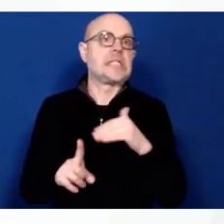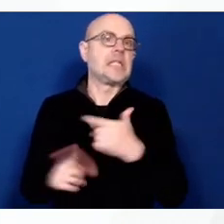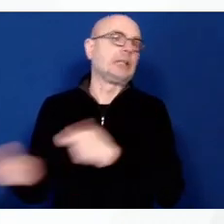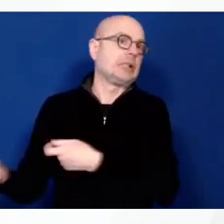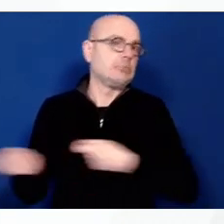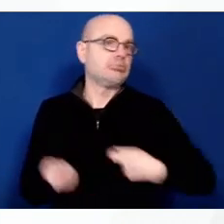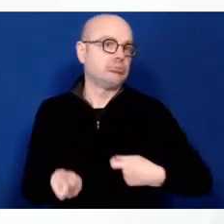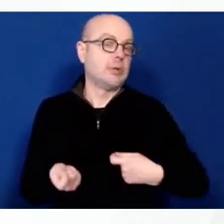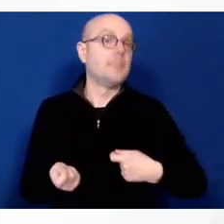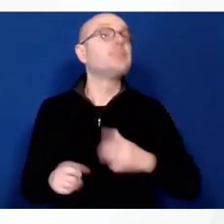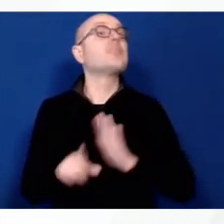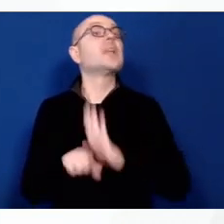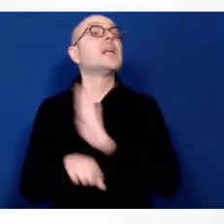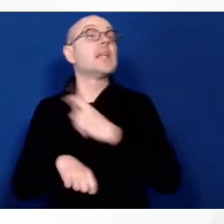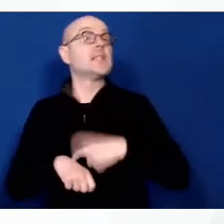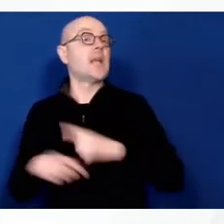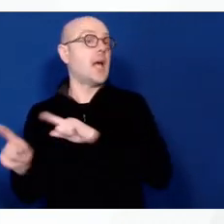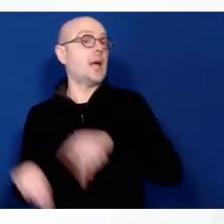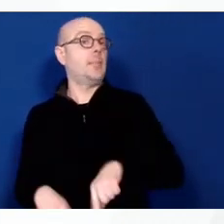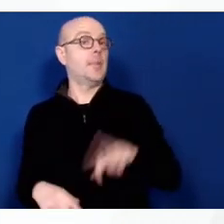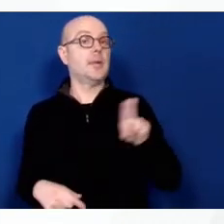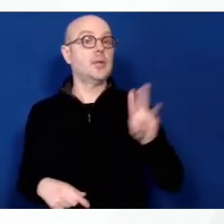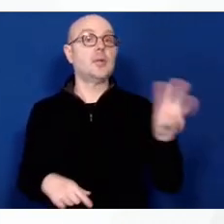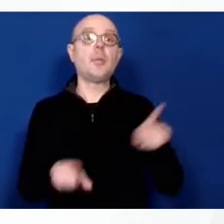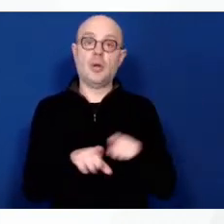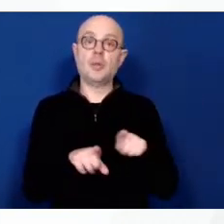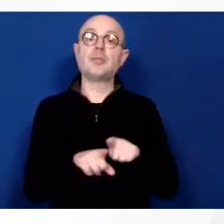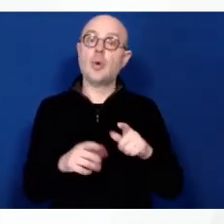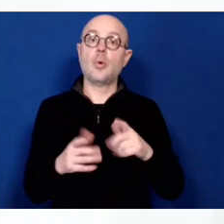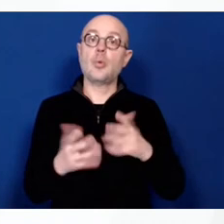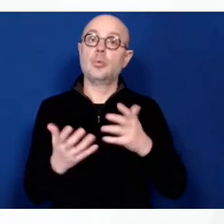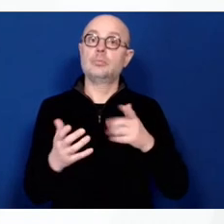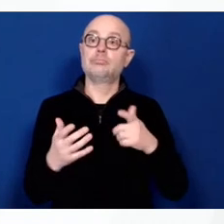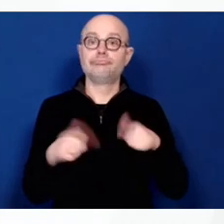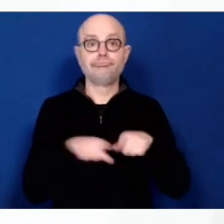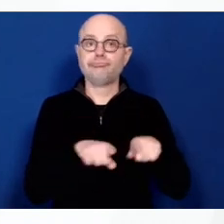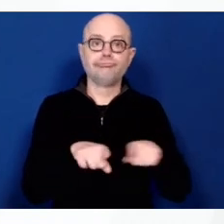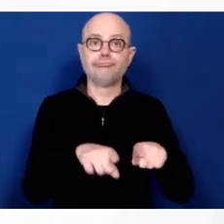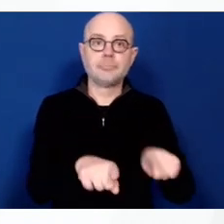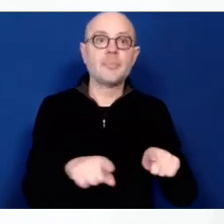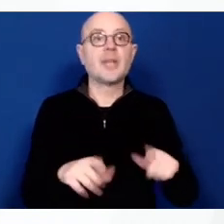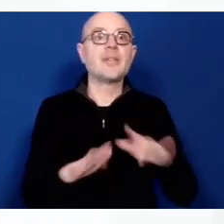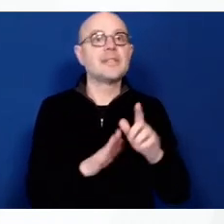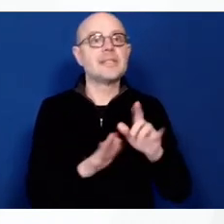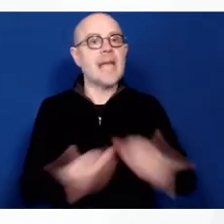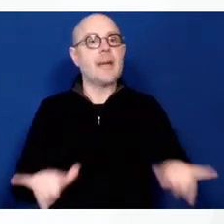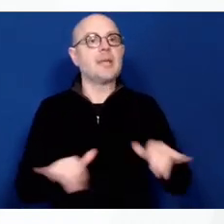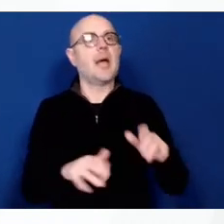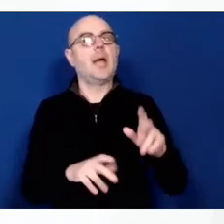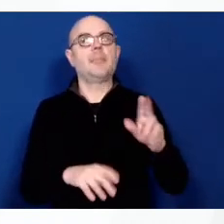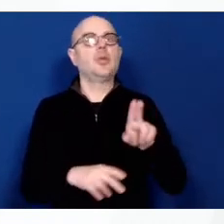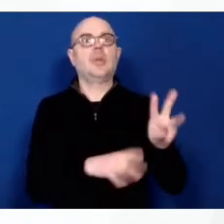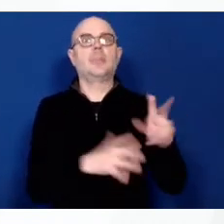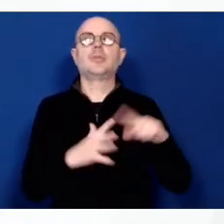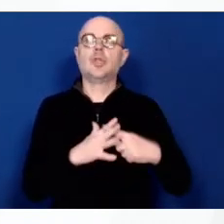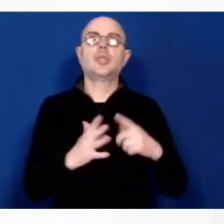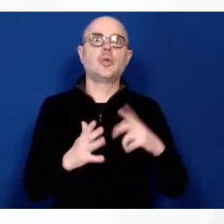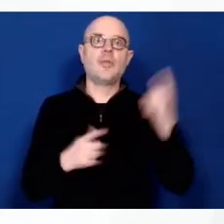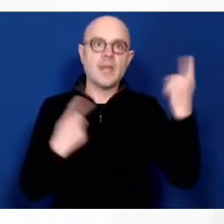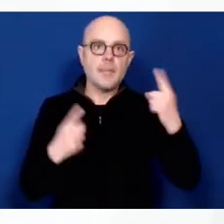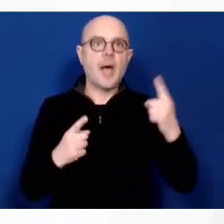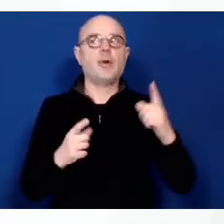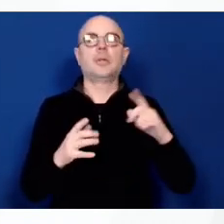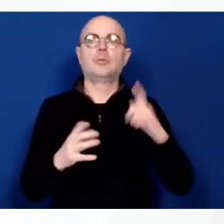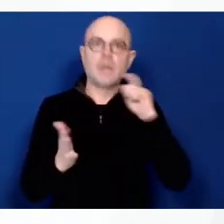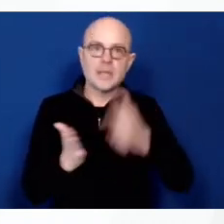UW coincided with some of the first stumbling efforts to acknowledge and begin to combat systemic racism in the